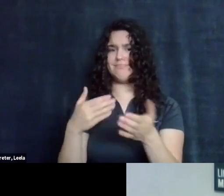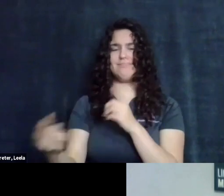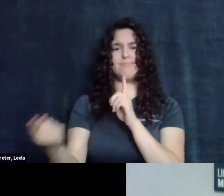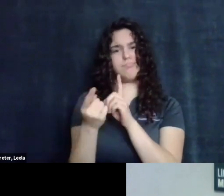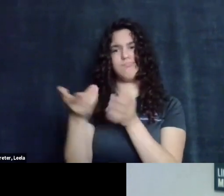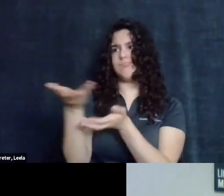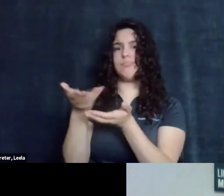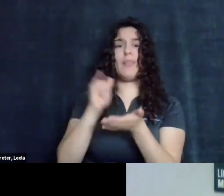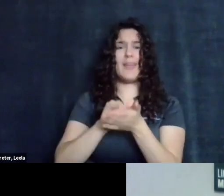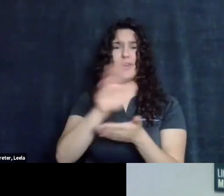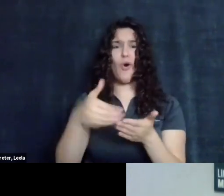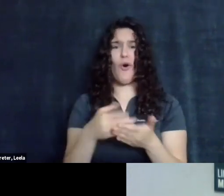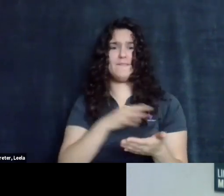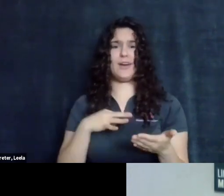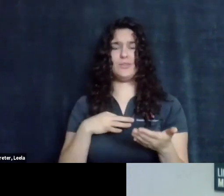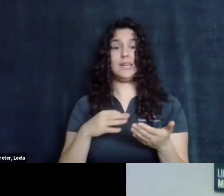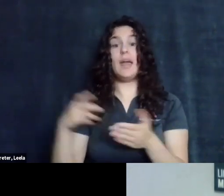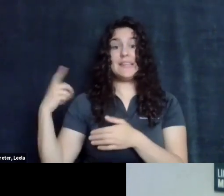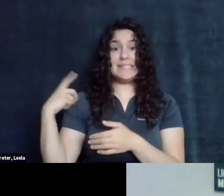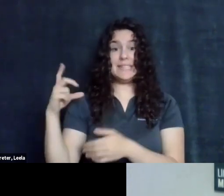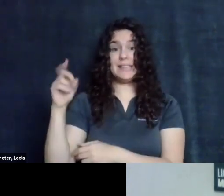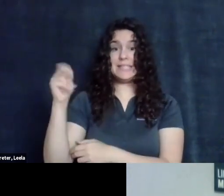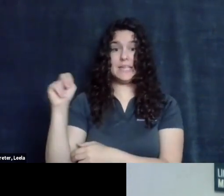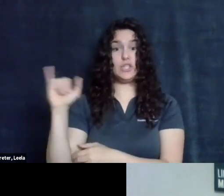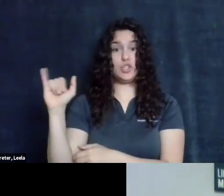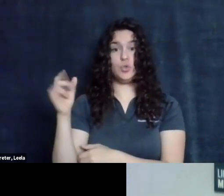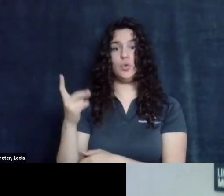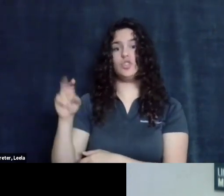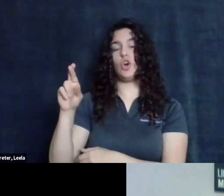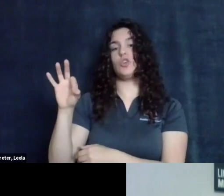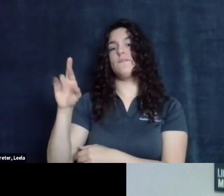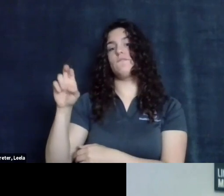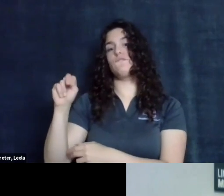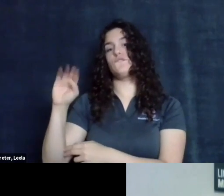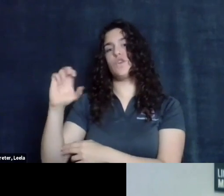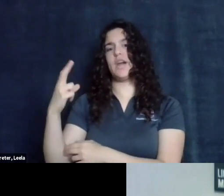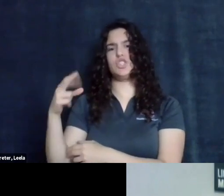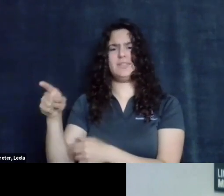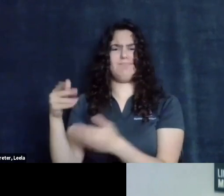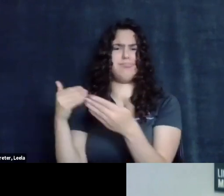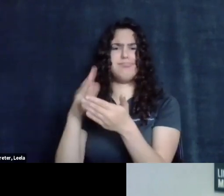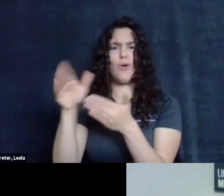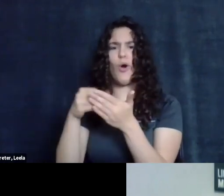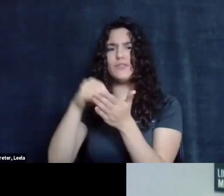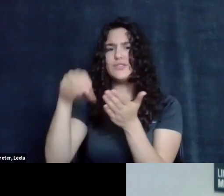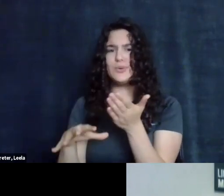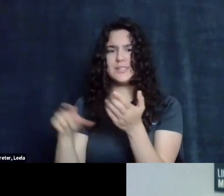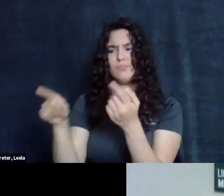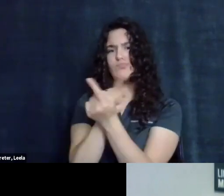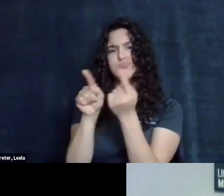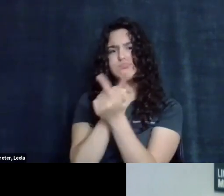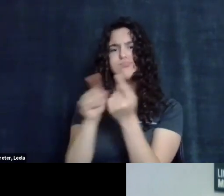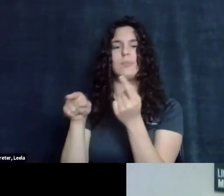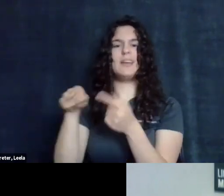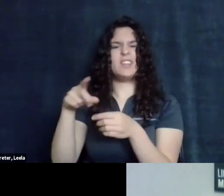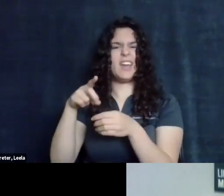faculty are as well, including the dean. Dr. French is very close knit with all of the students. He'll pass by, we'll do donuts with the dean. So